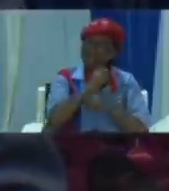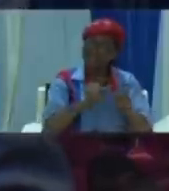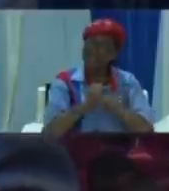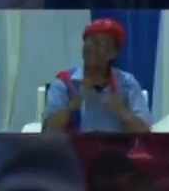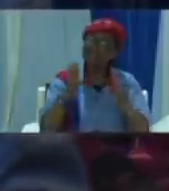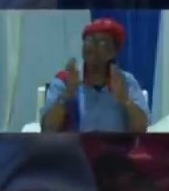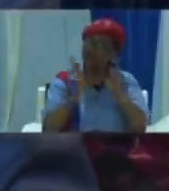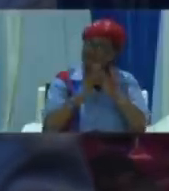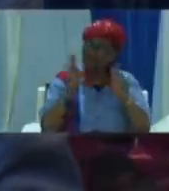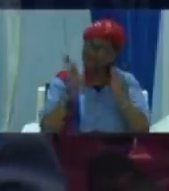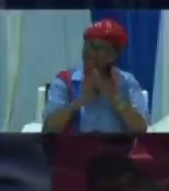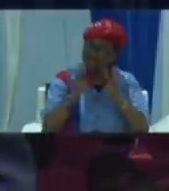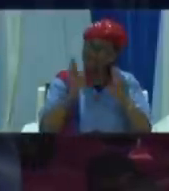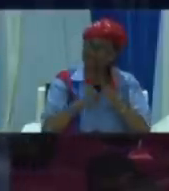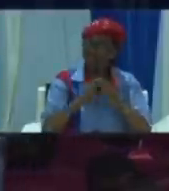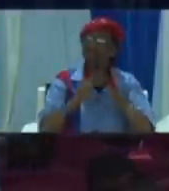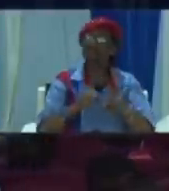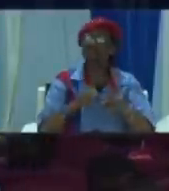Prayer